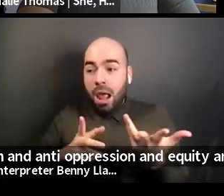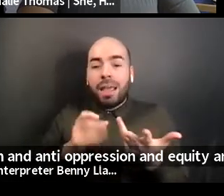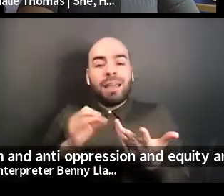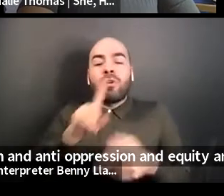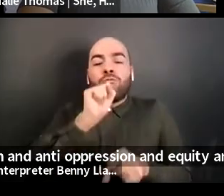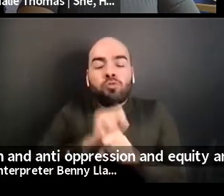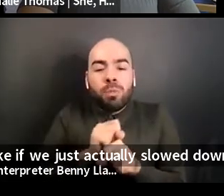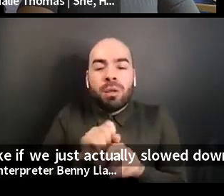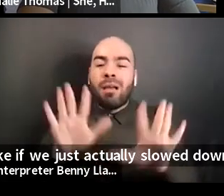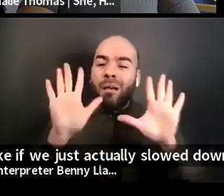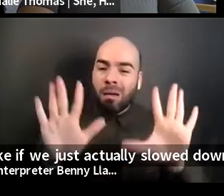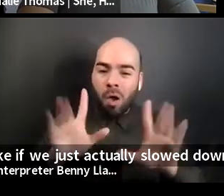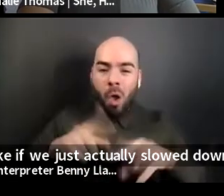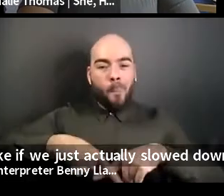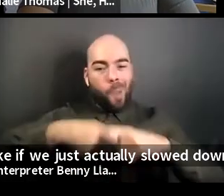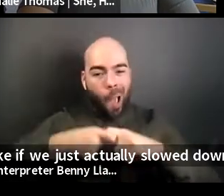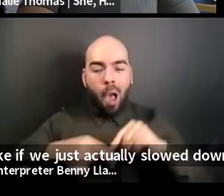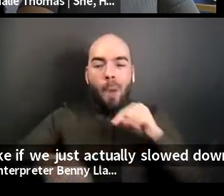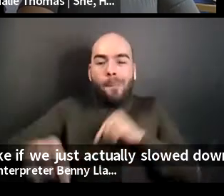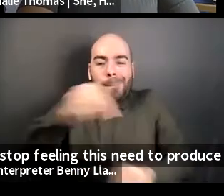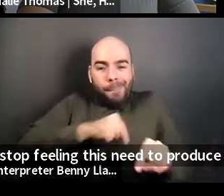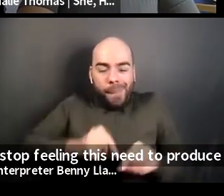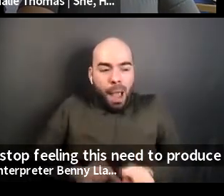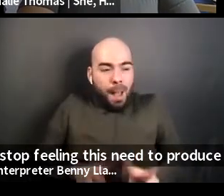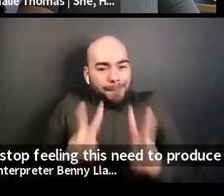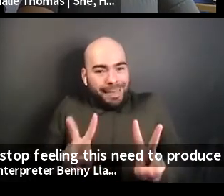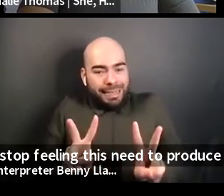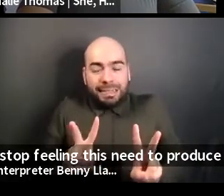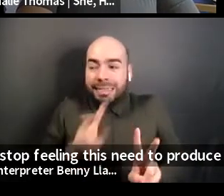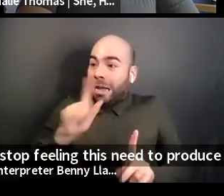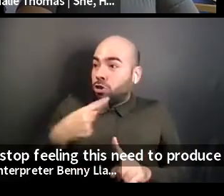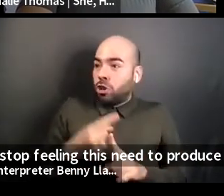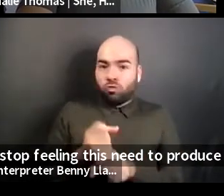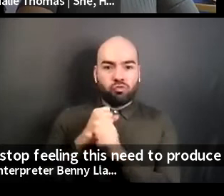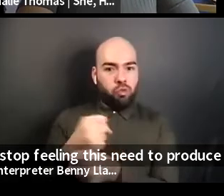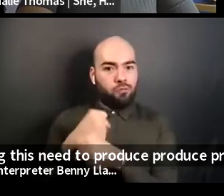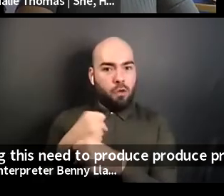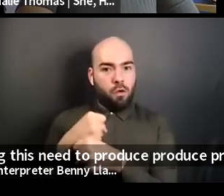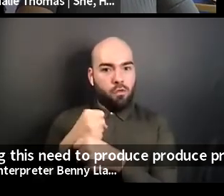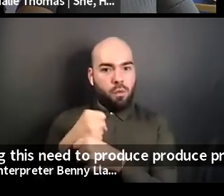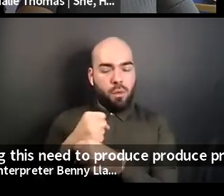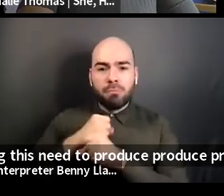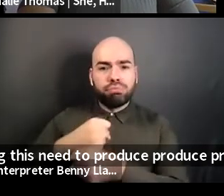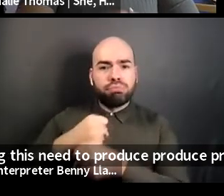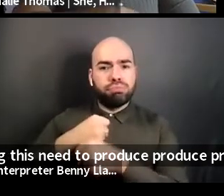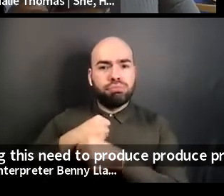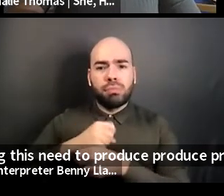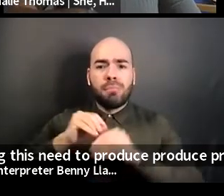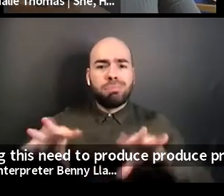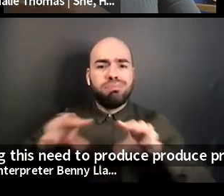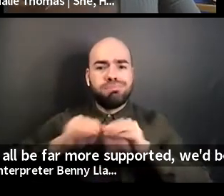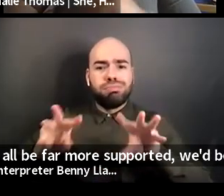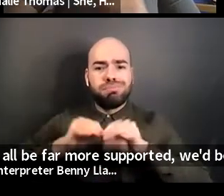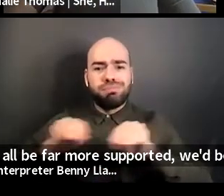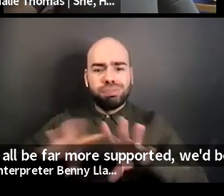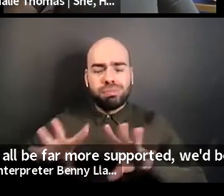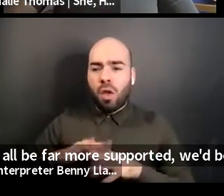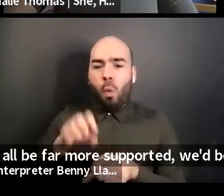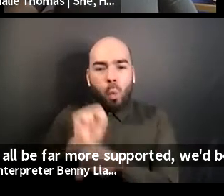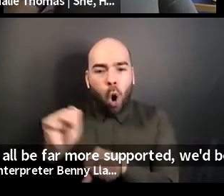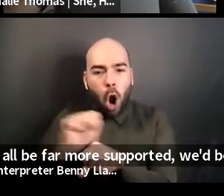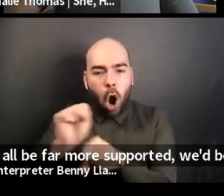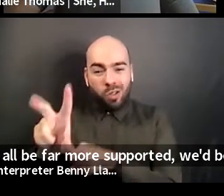and stopped feeling this need to produce, we would all be far more supported. We'd be able to do things